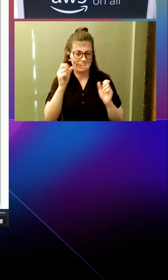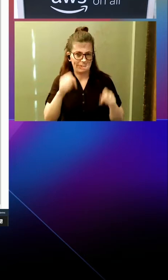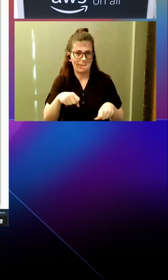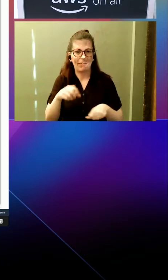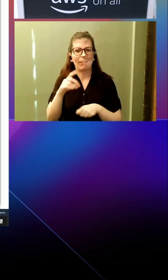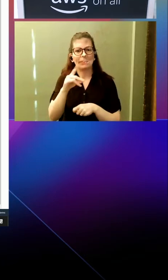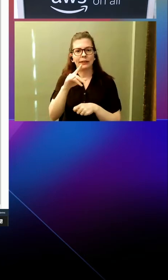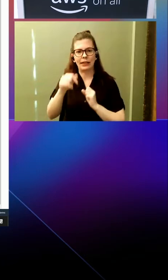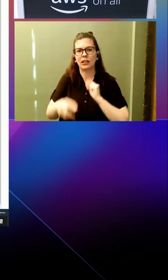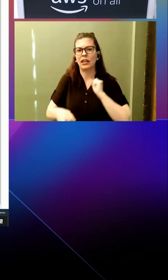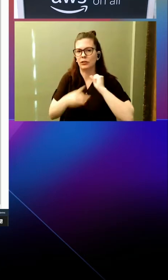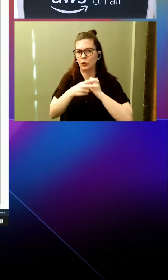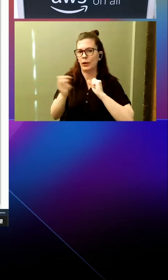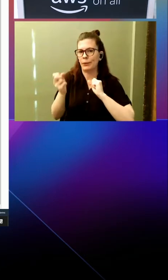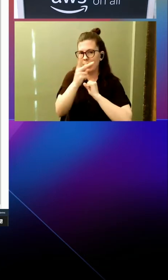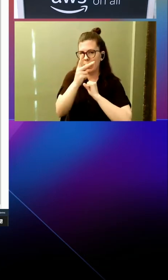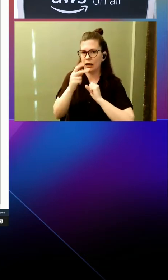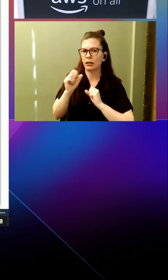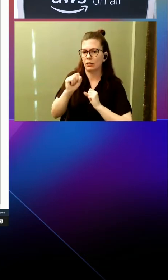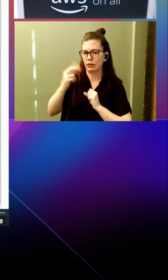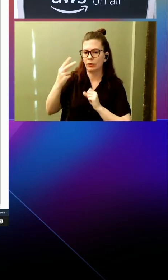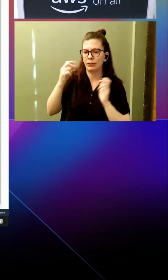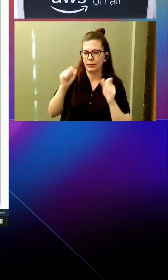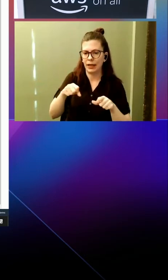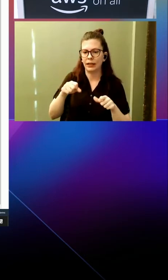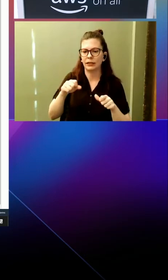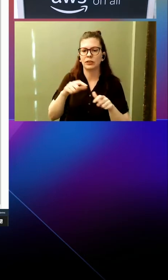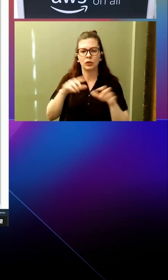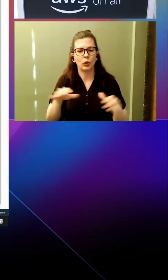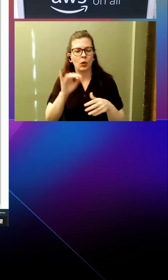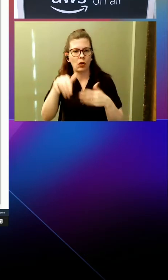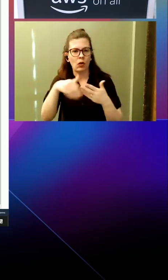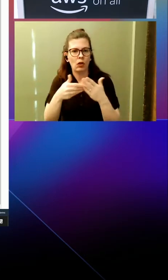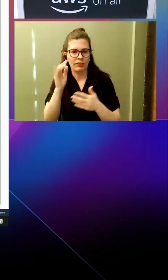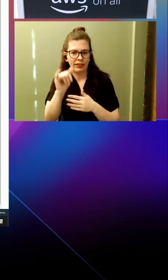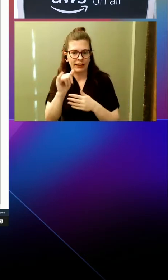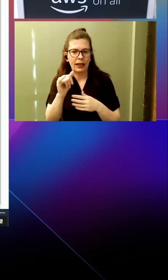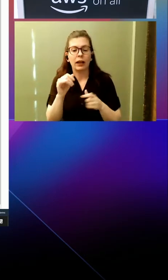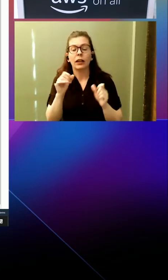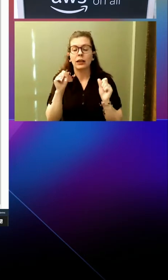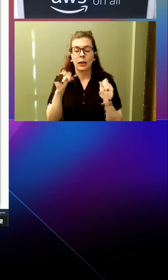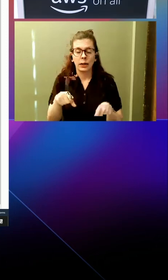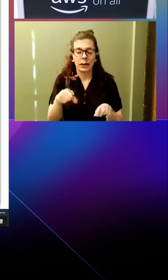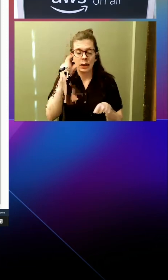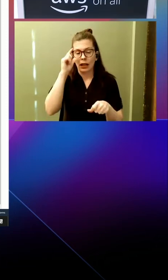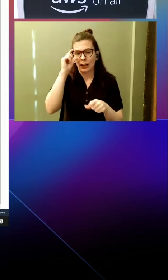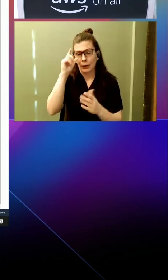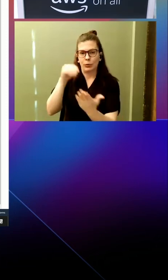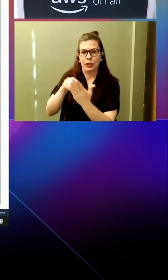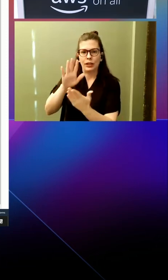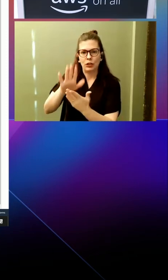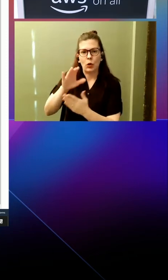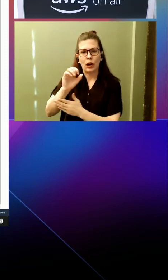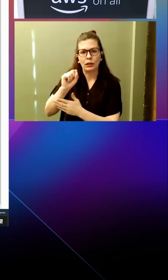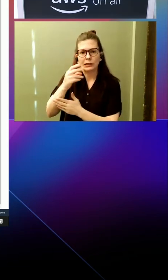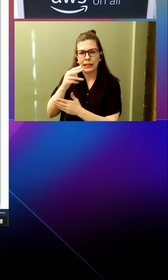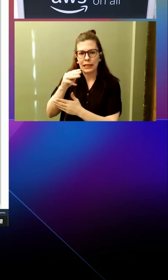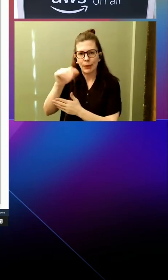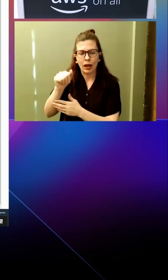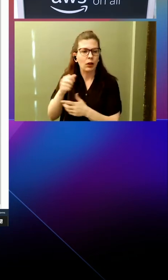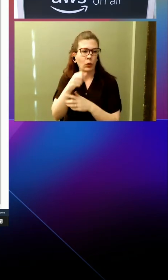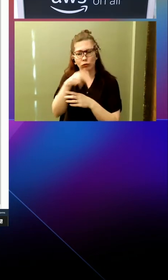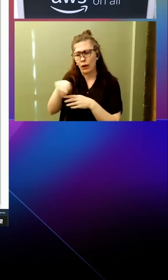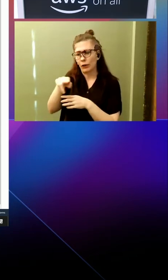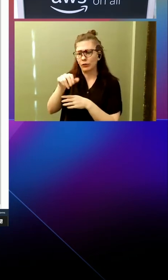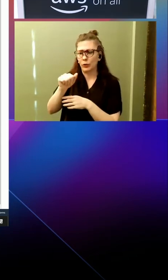S3, so you can do all that. You can put it into your schema, or you can route it to an A2I,